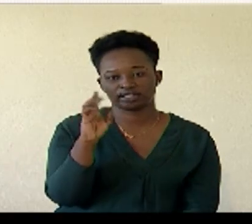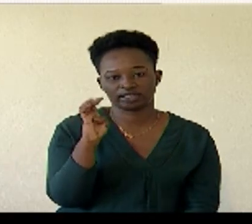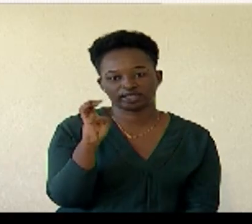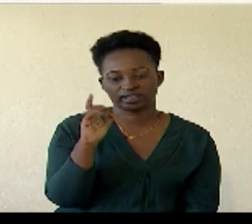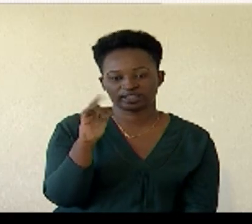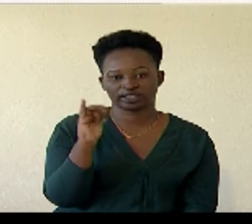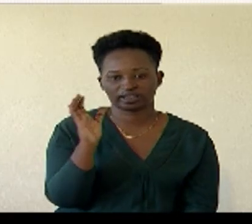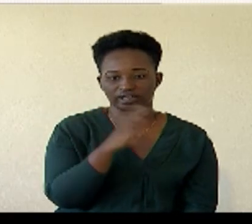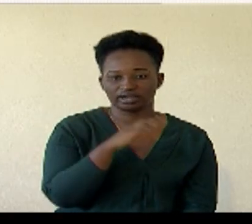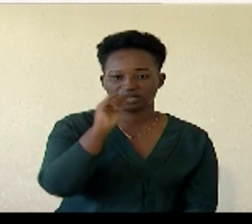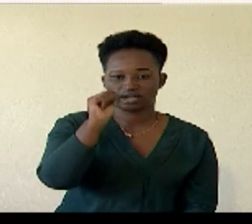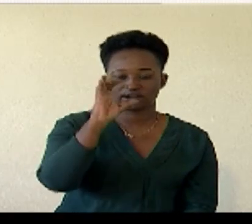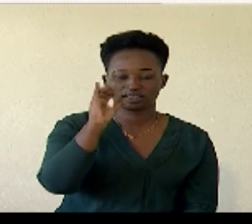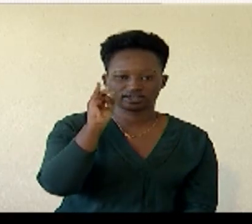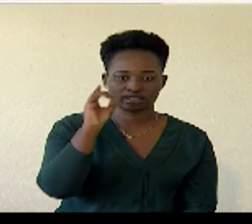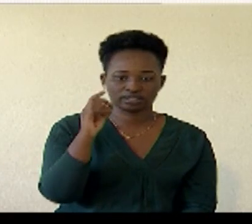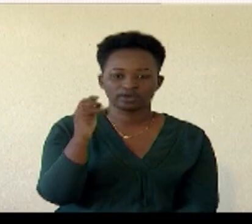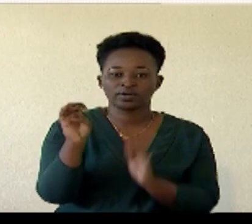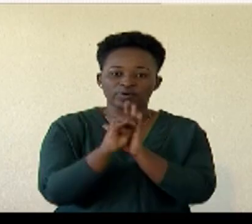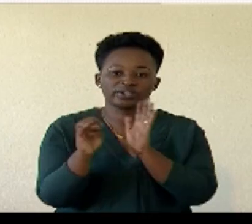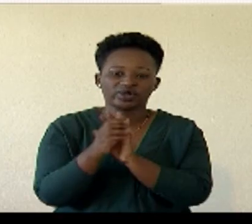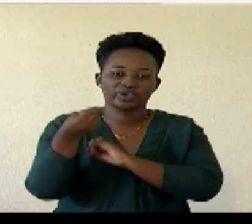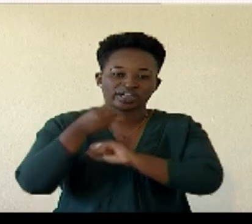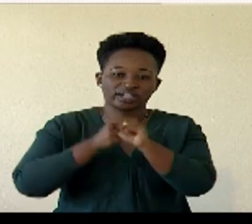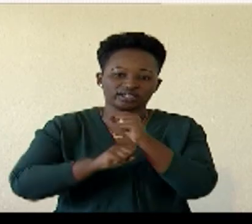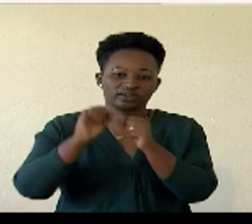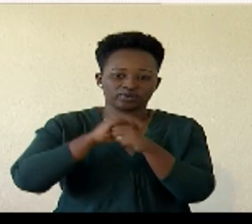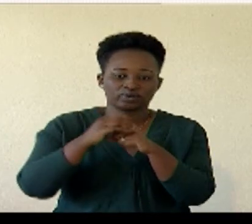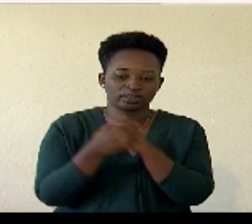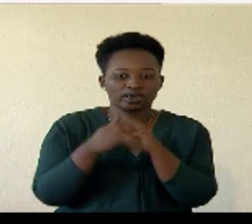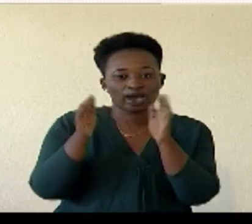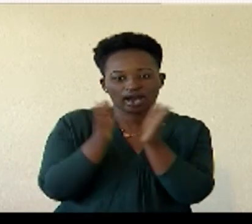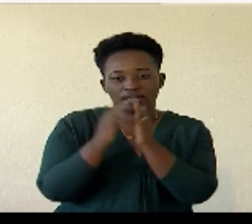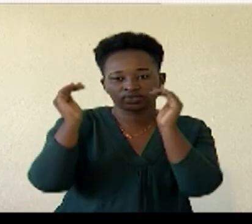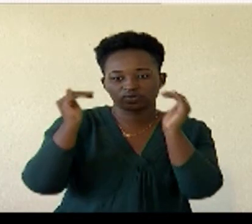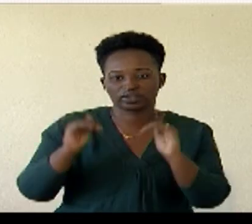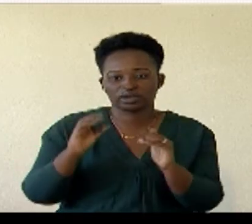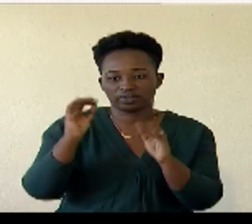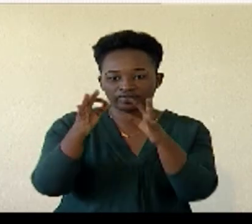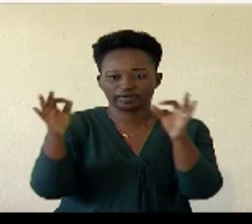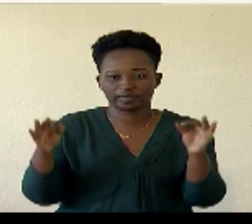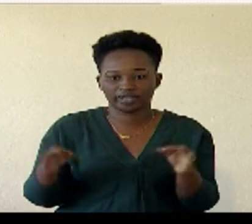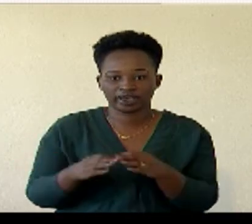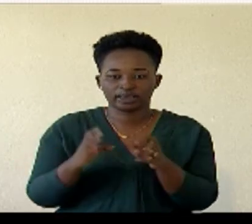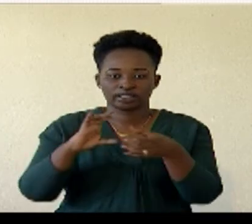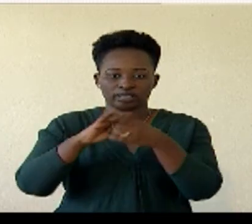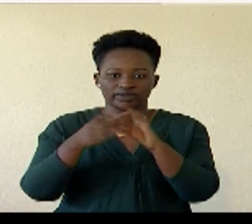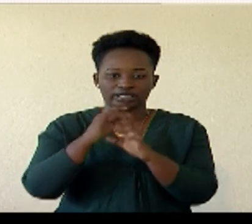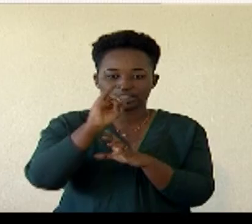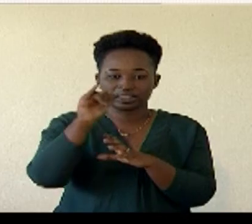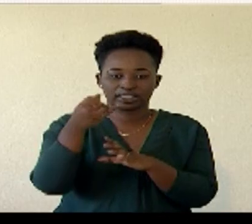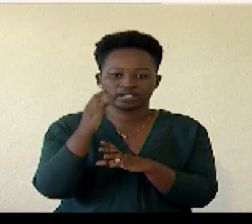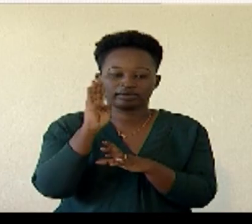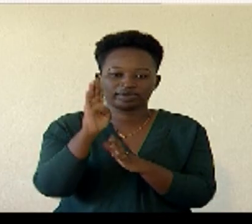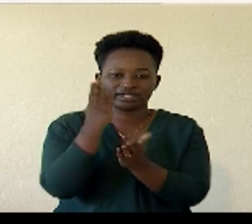for step 1 and 2, and draw the structural formula of the intermediate J. B, suggest